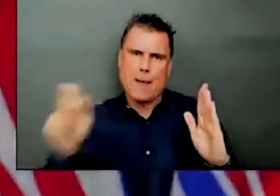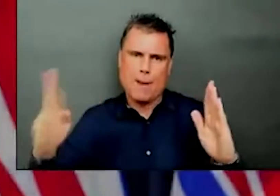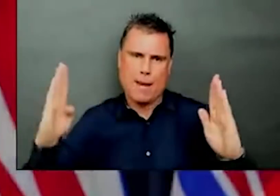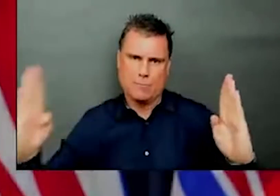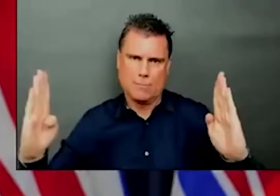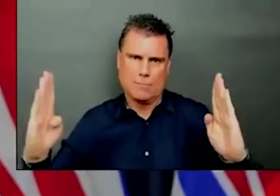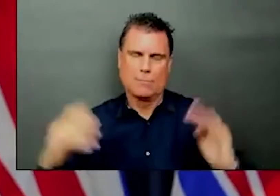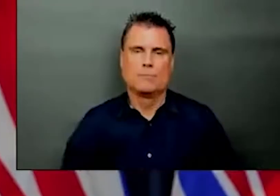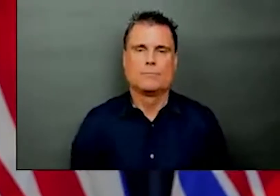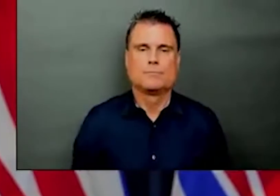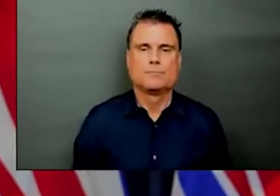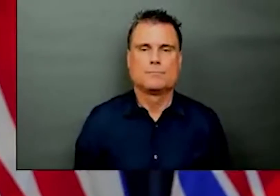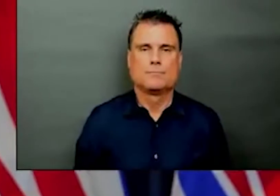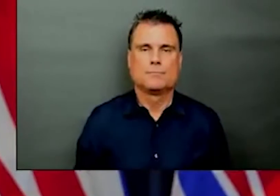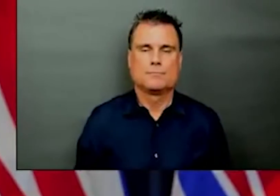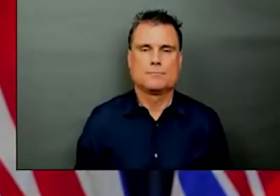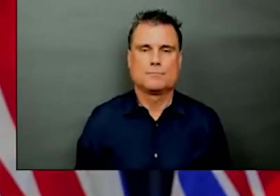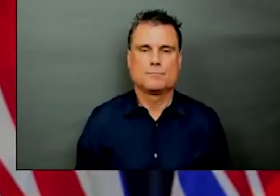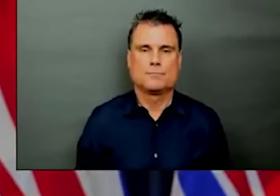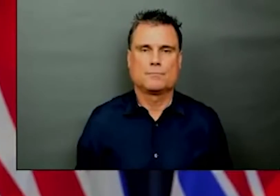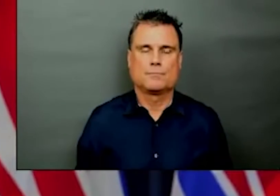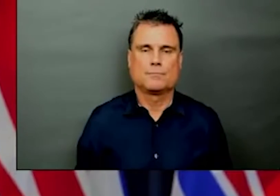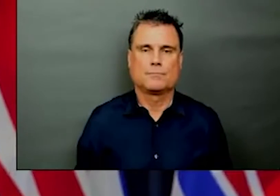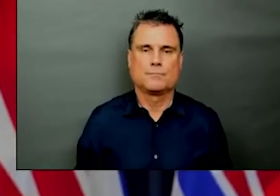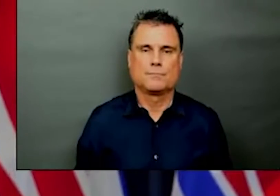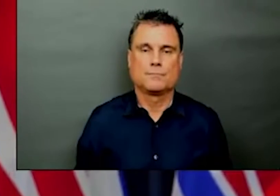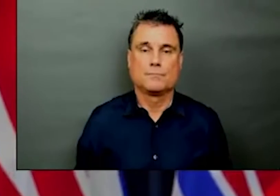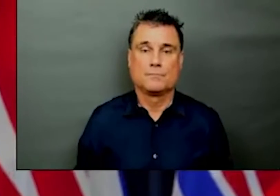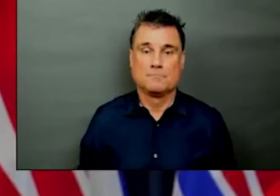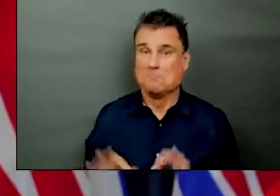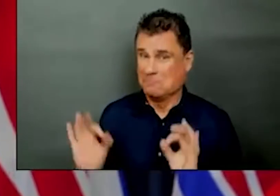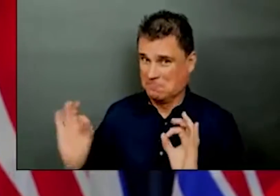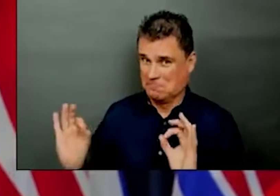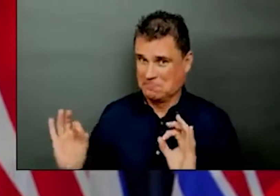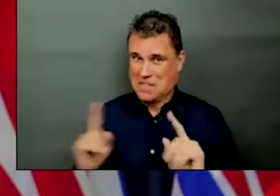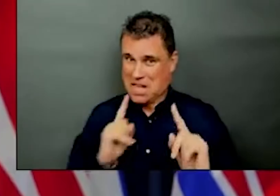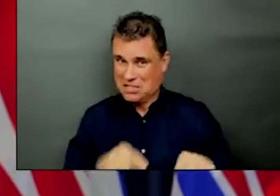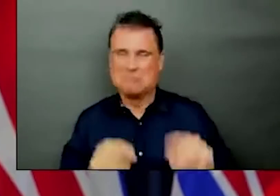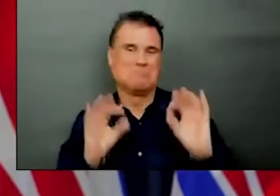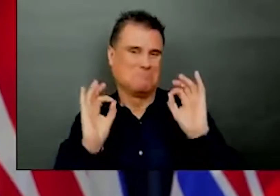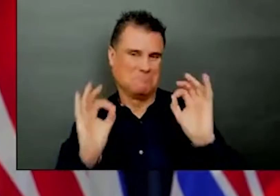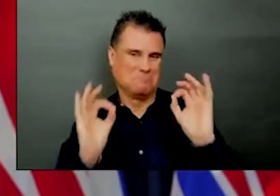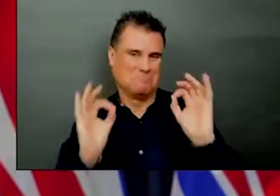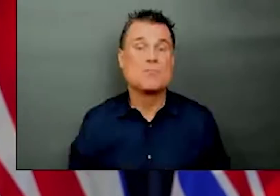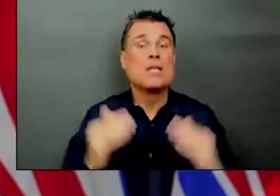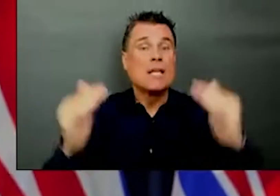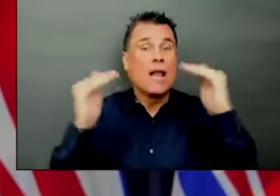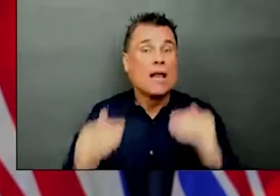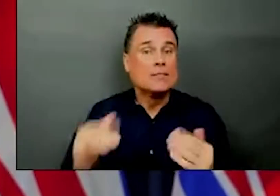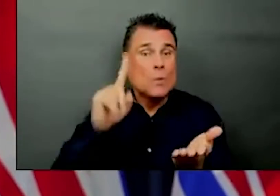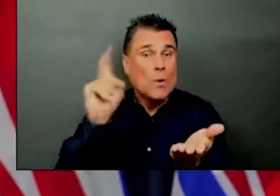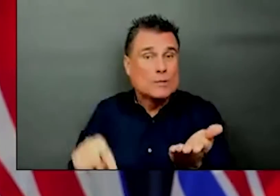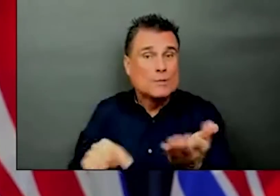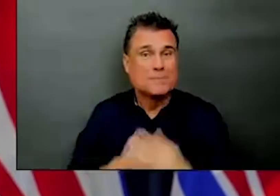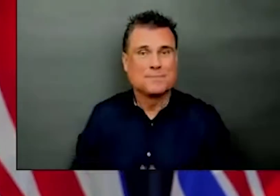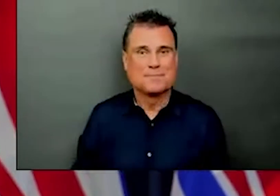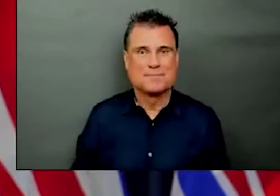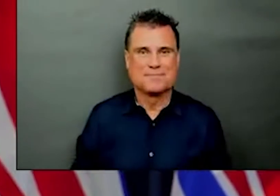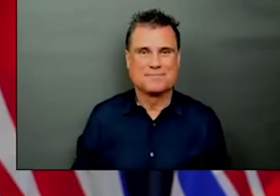That answers some of your questions. Our next question is from Katie DeRosa, Vancouver Sun.